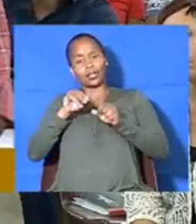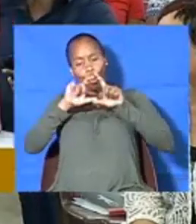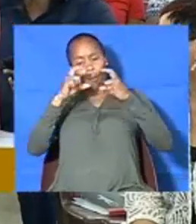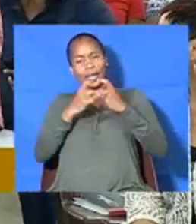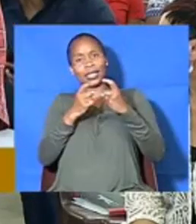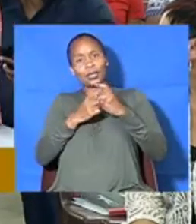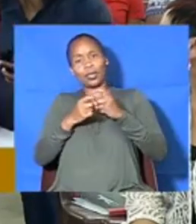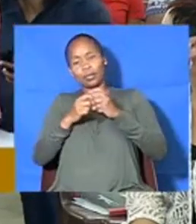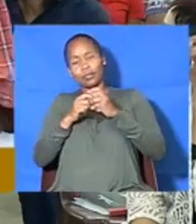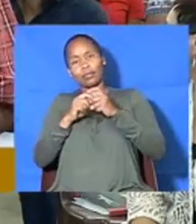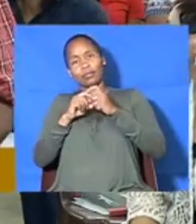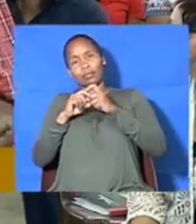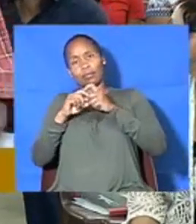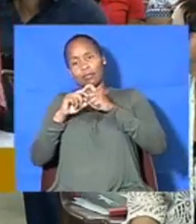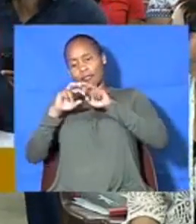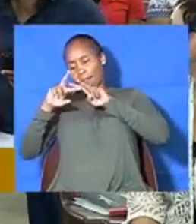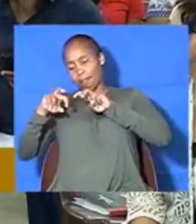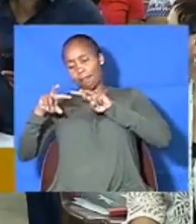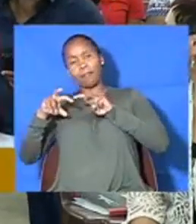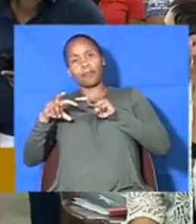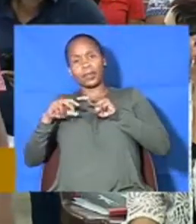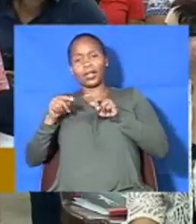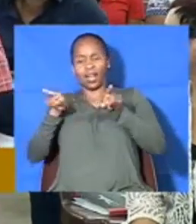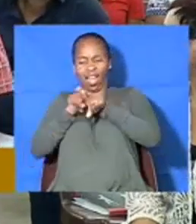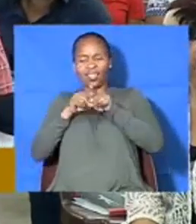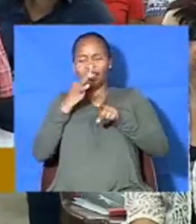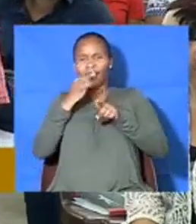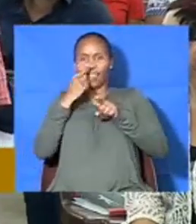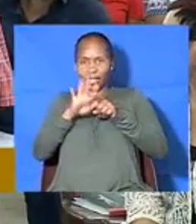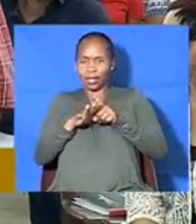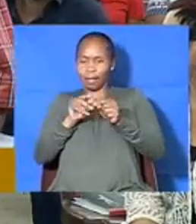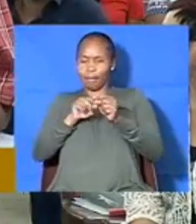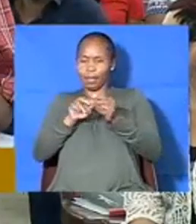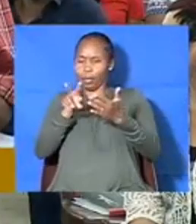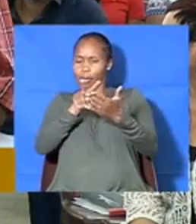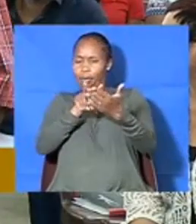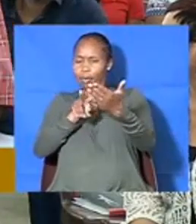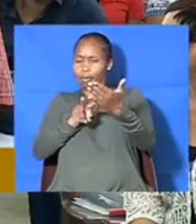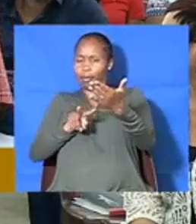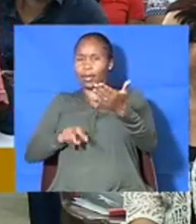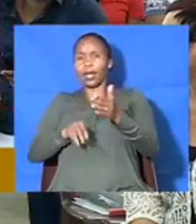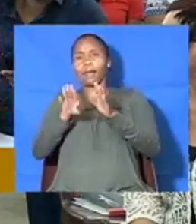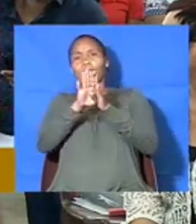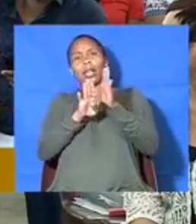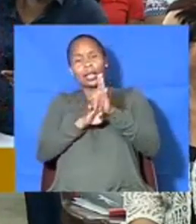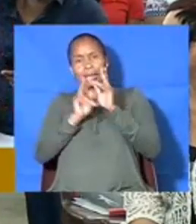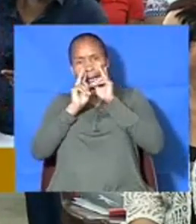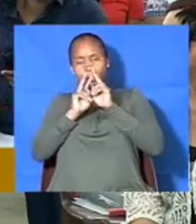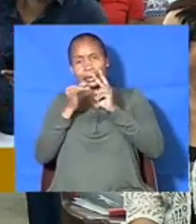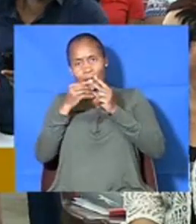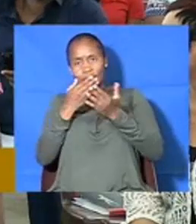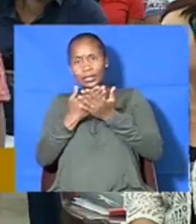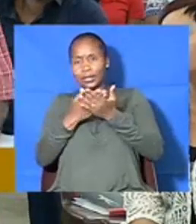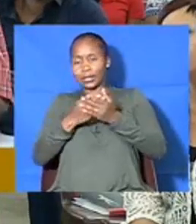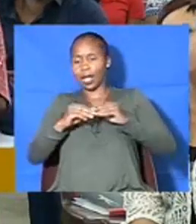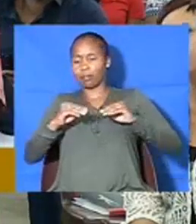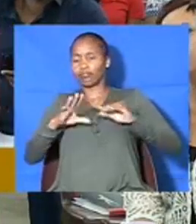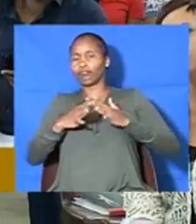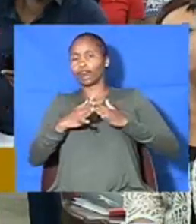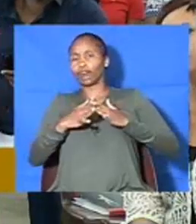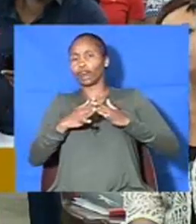There is a lot of money that the government is going to use, whether you'll be able to heal the people or buy medication.